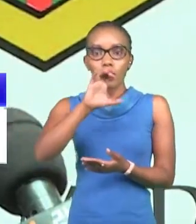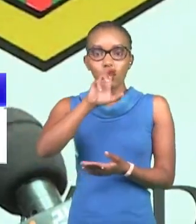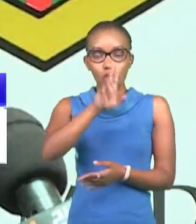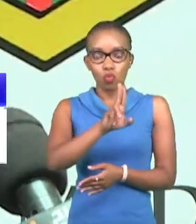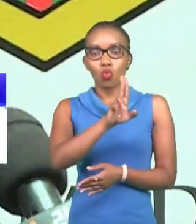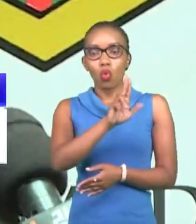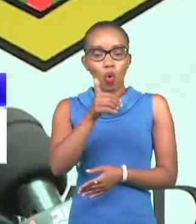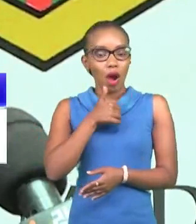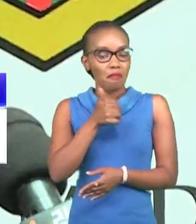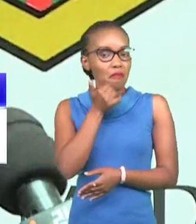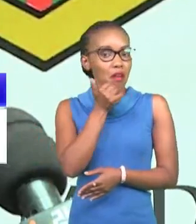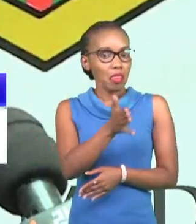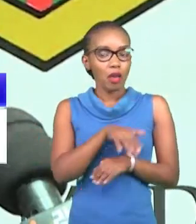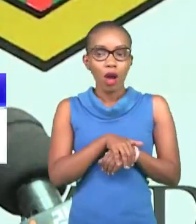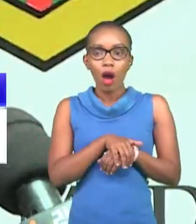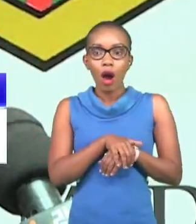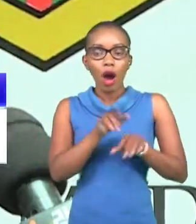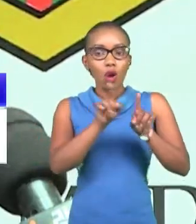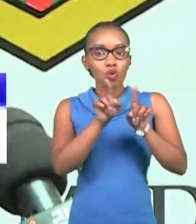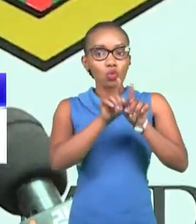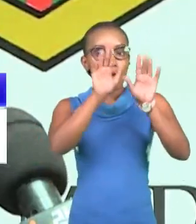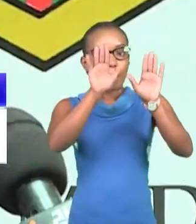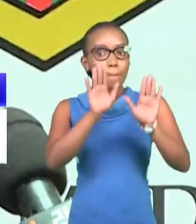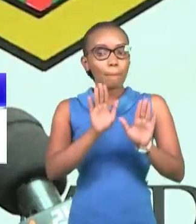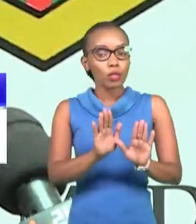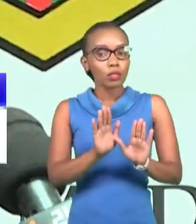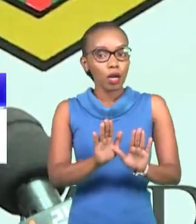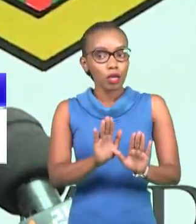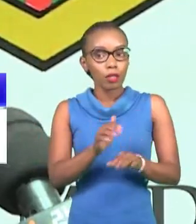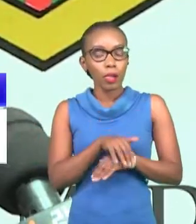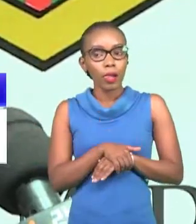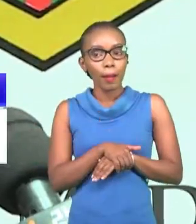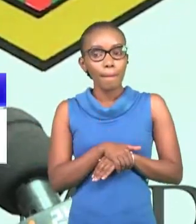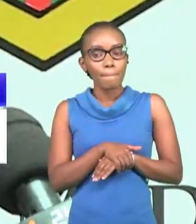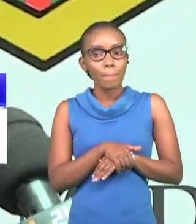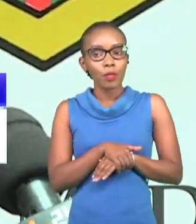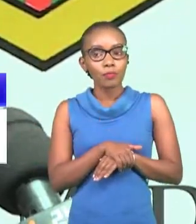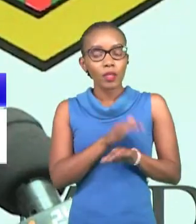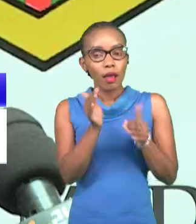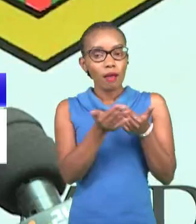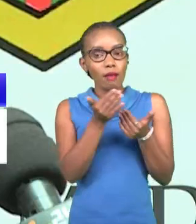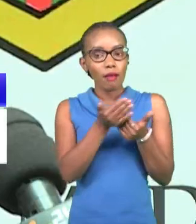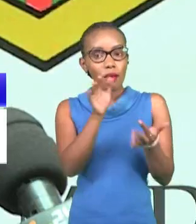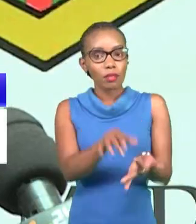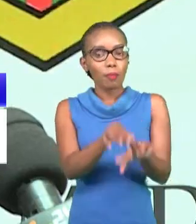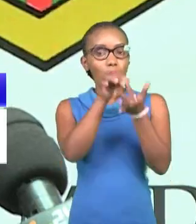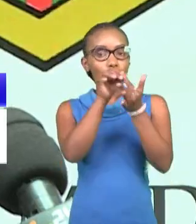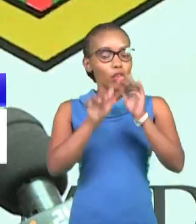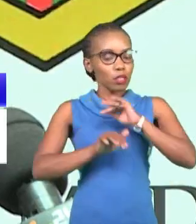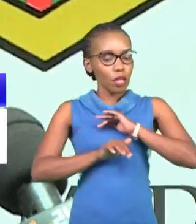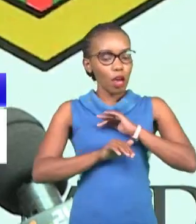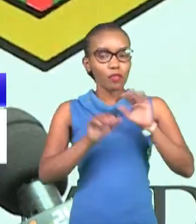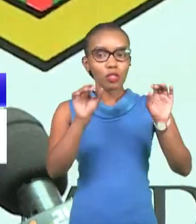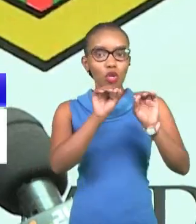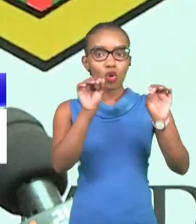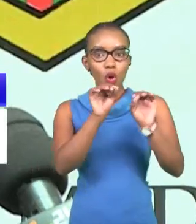units, and more importantly, the lack of adequate critical care specialists. So even